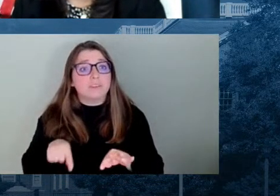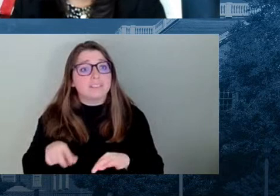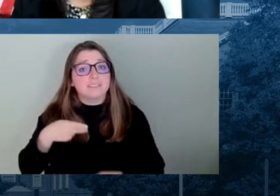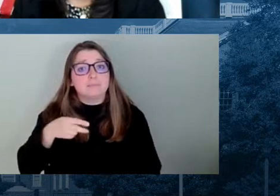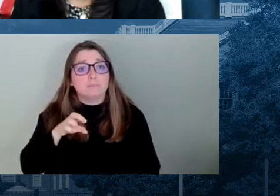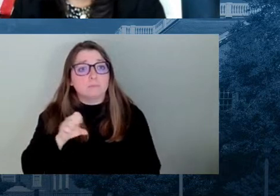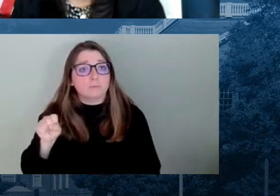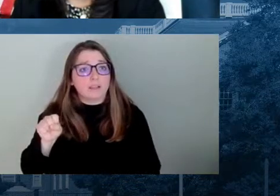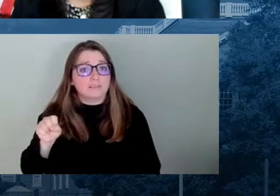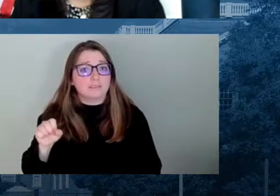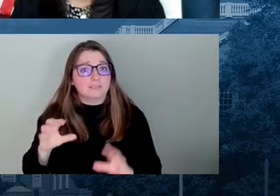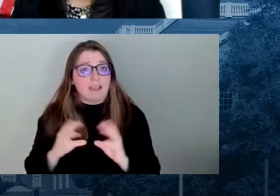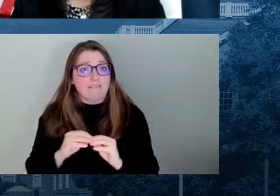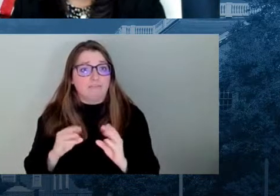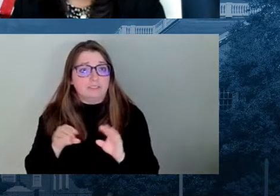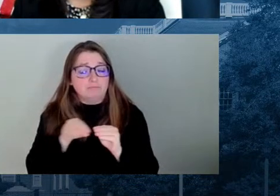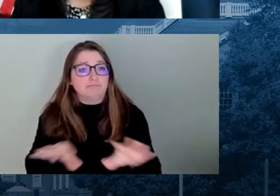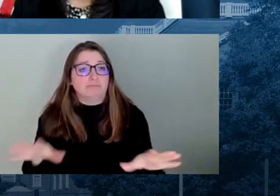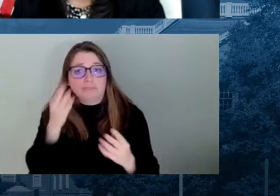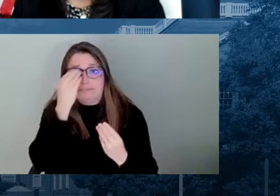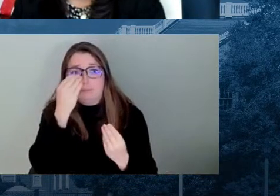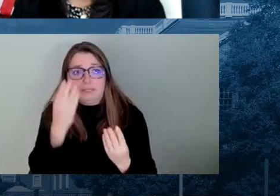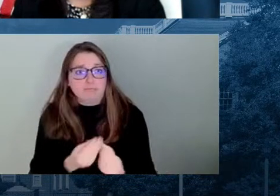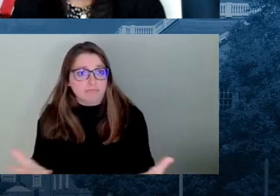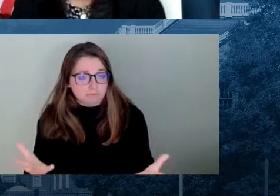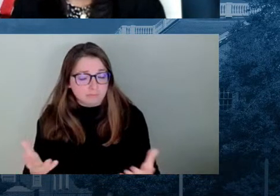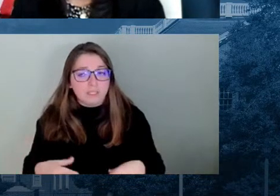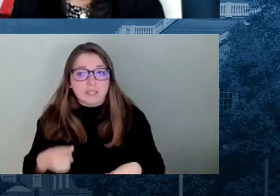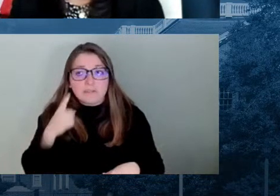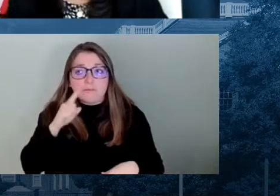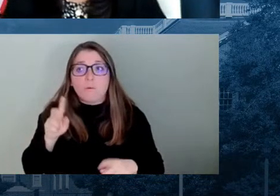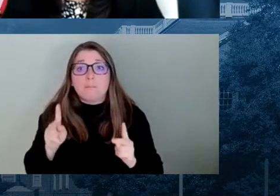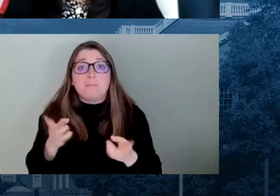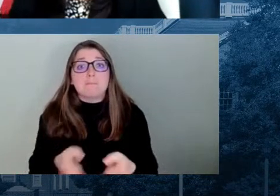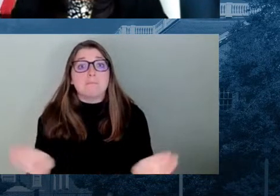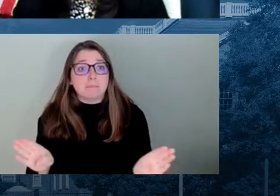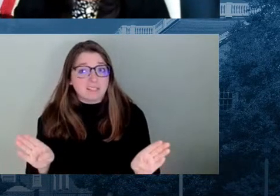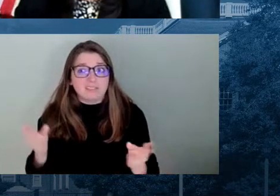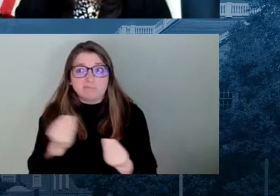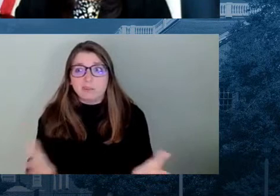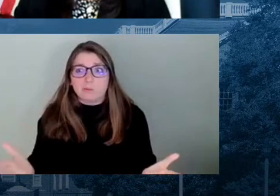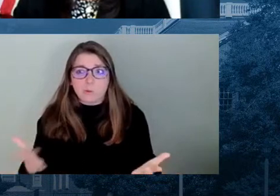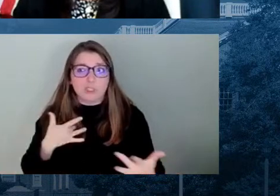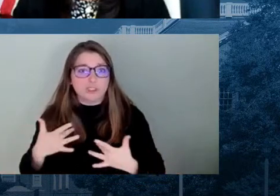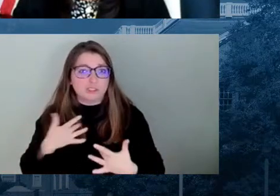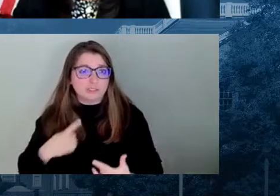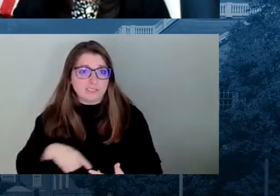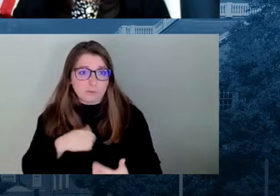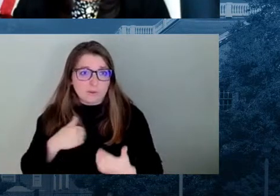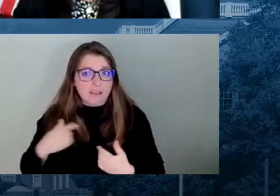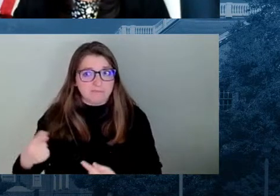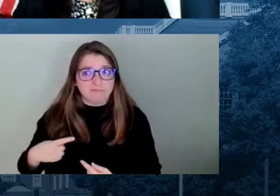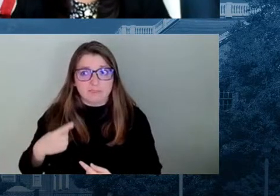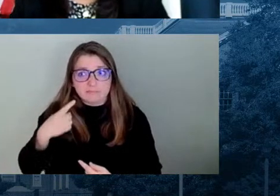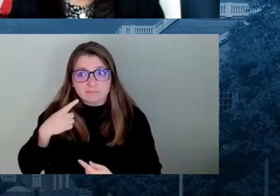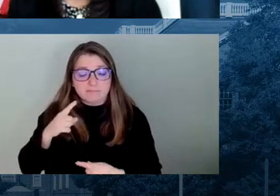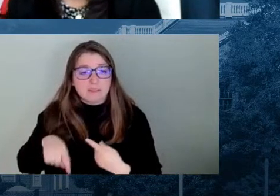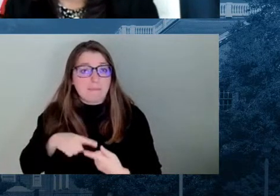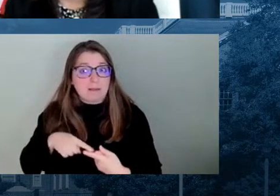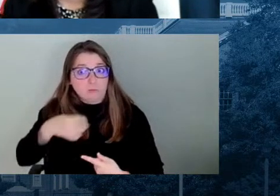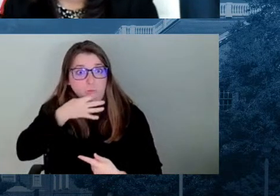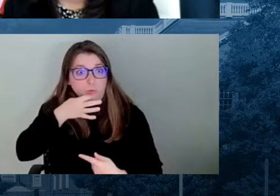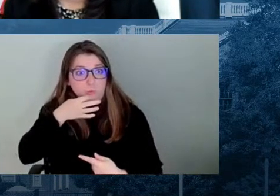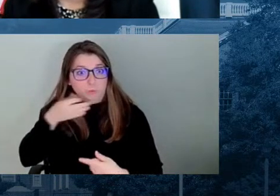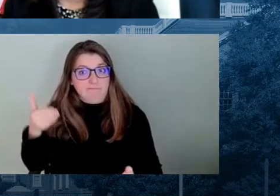again to bring to the public's attention certain concerns that we have over the winter virus season. We're